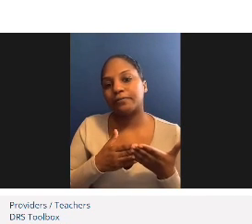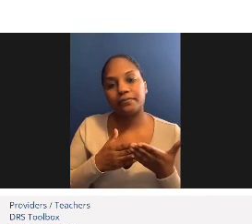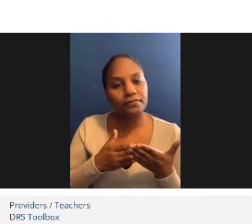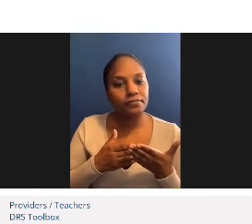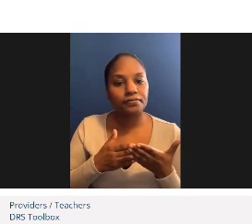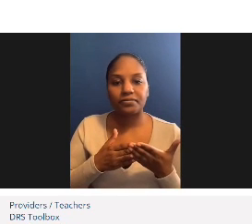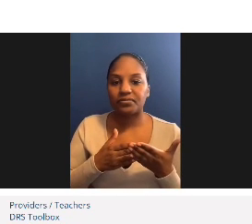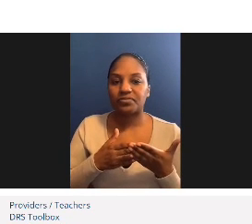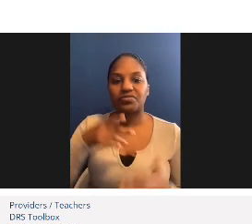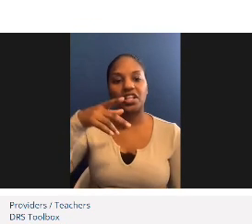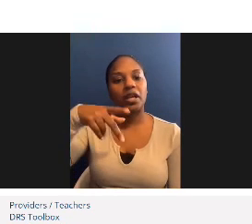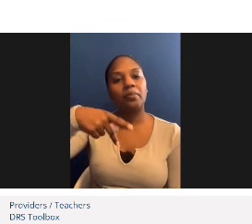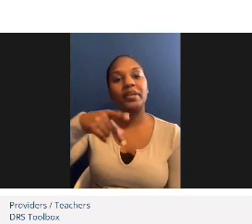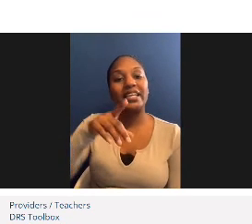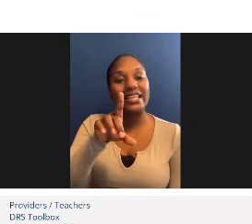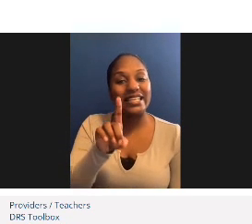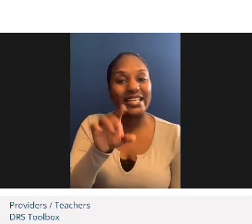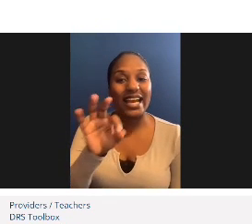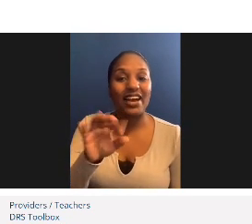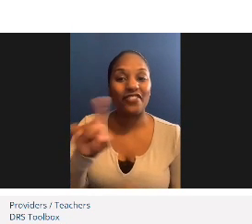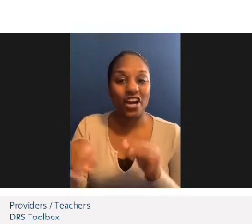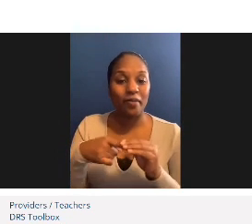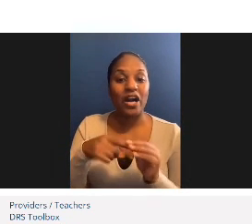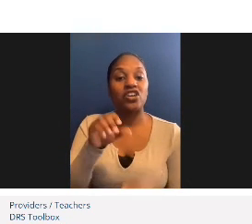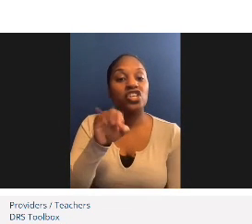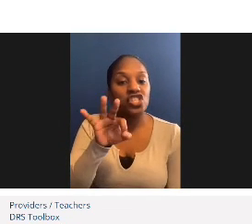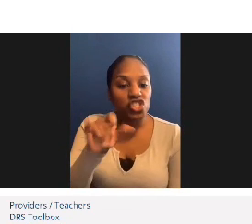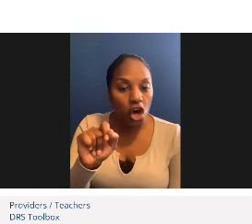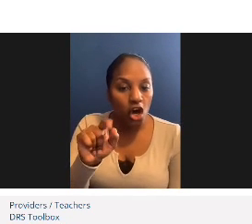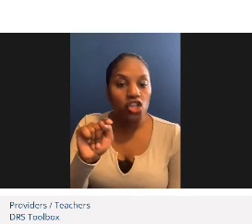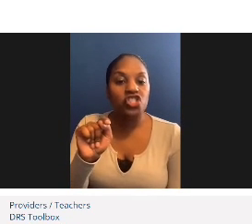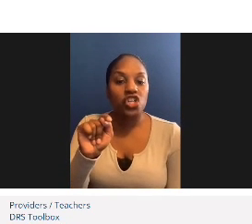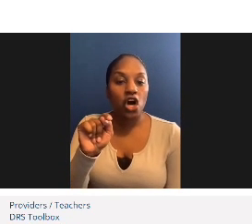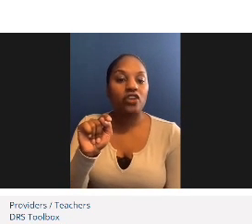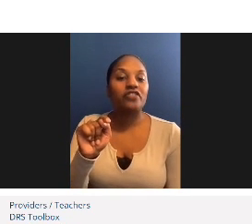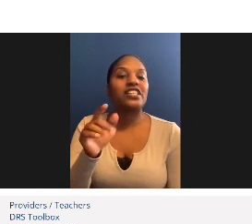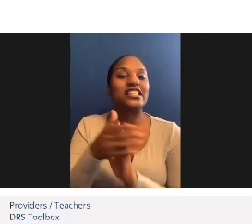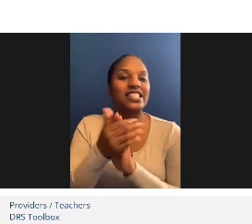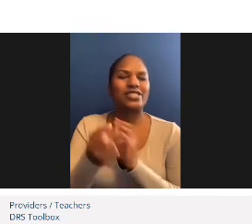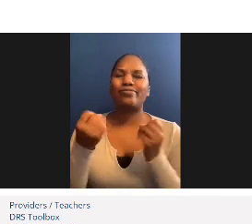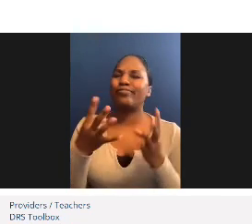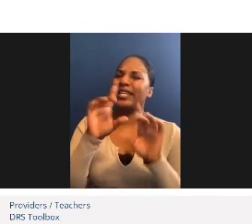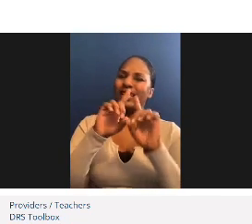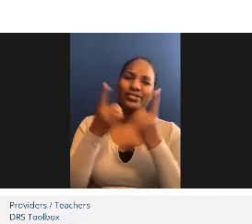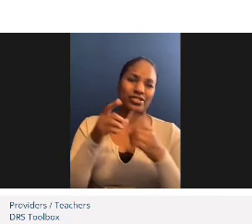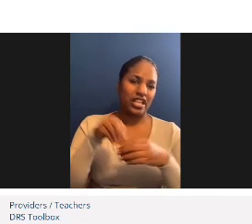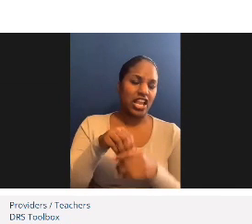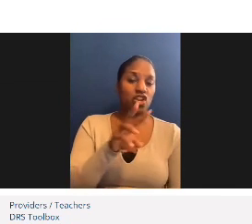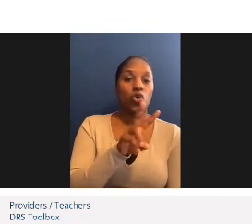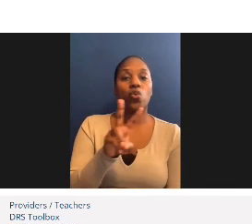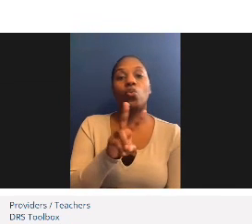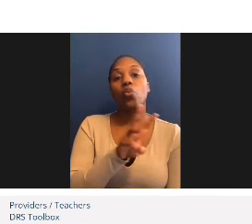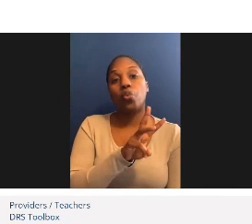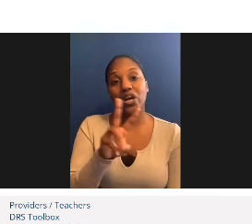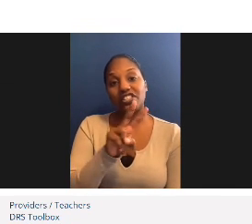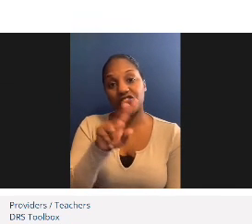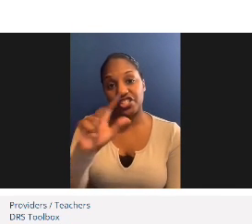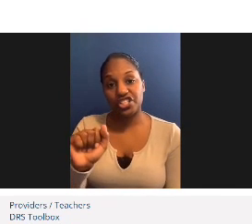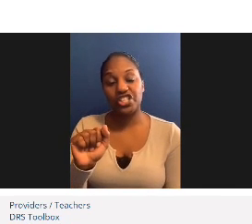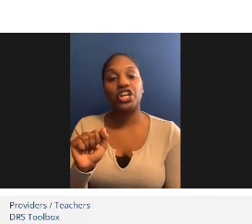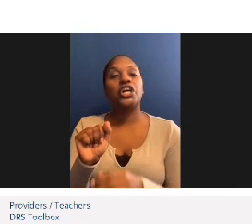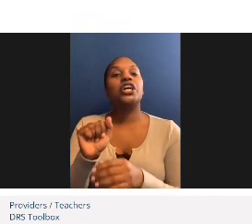a PDF about soft skills. Many of the districts in West Virginia begin compiling a